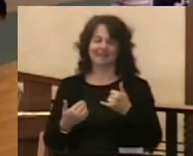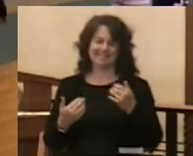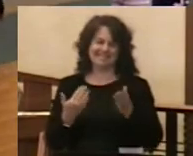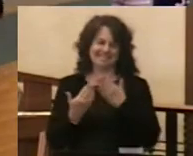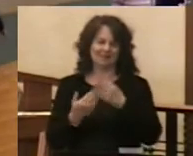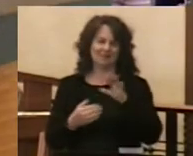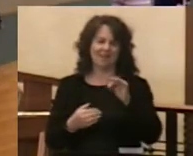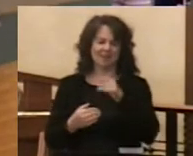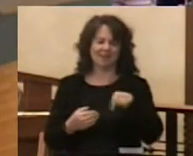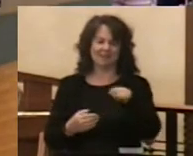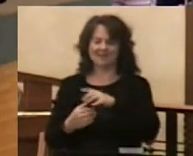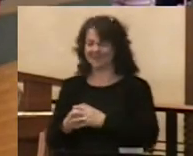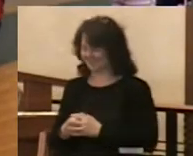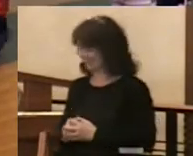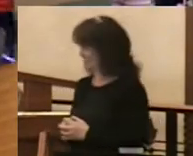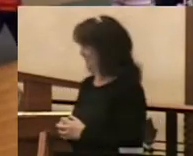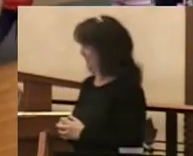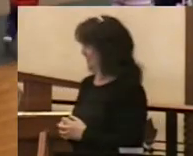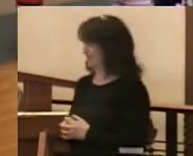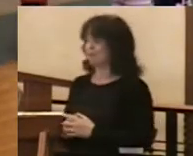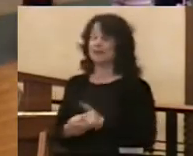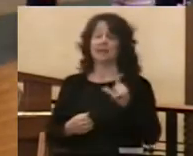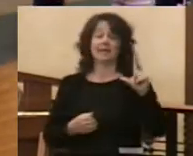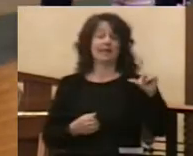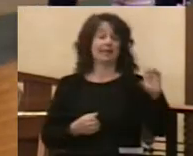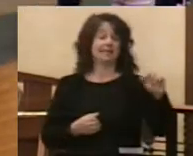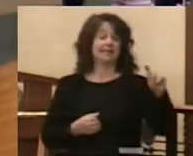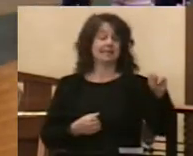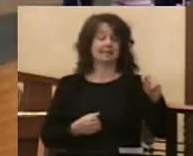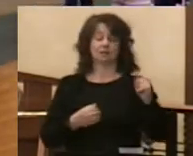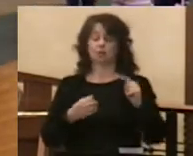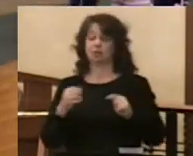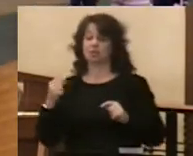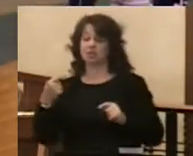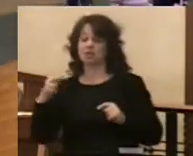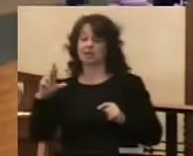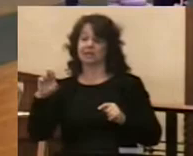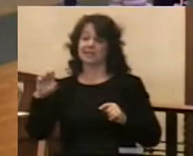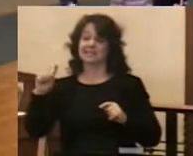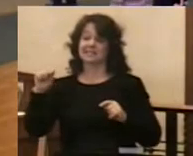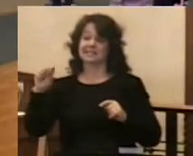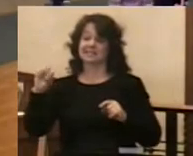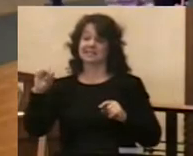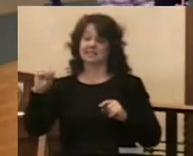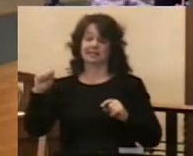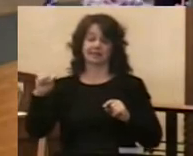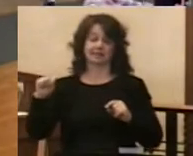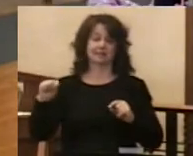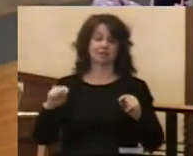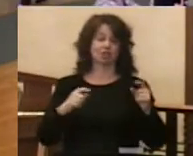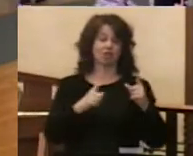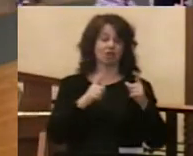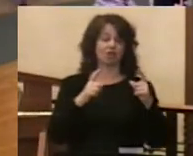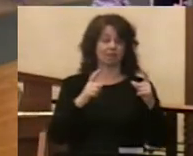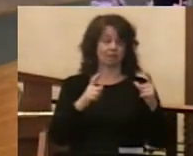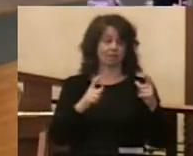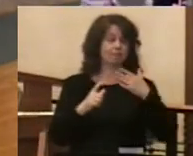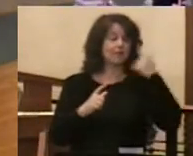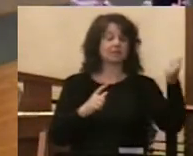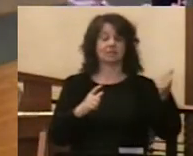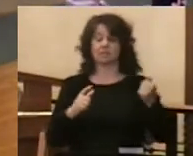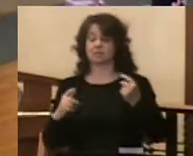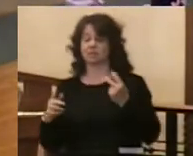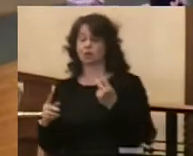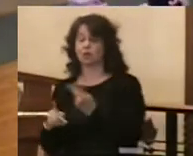From the least to the greatest. From the shortest to the tallest. From the greatest tiddlywink player to the